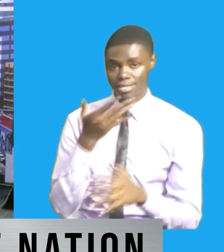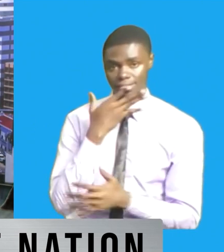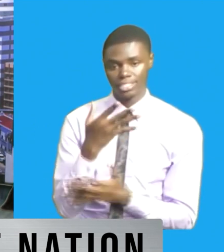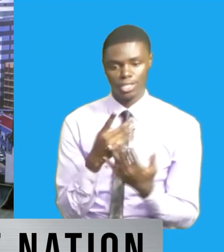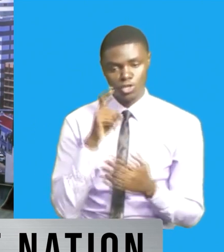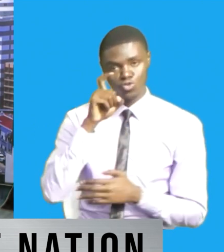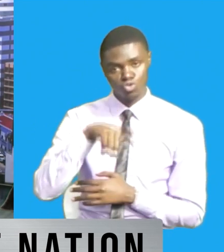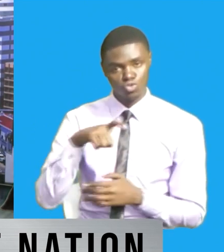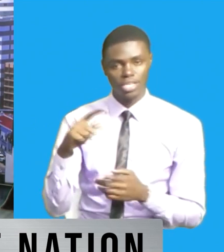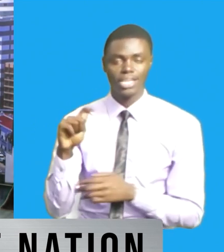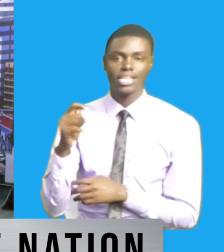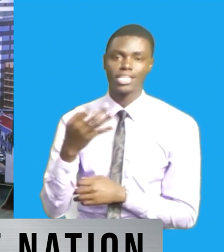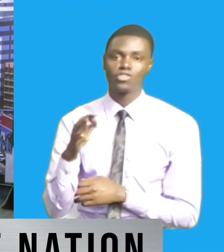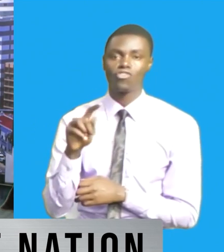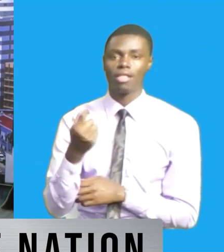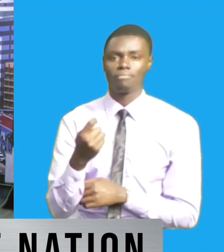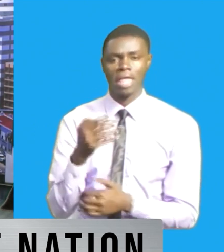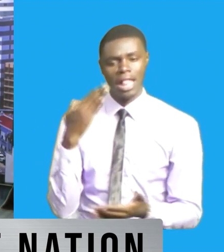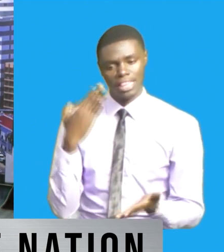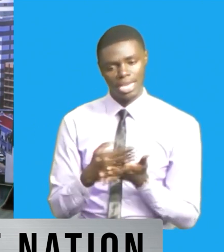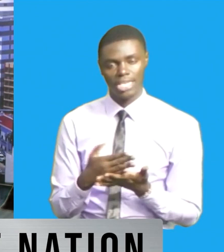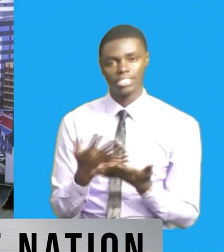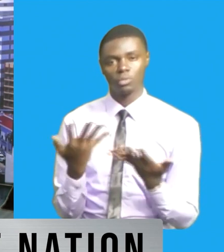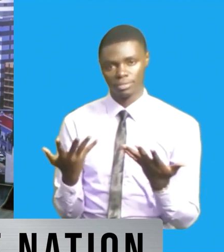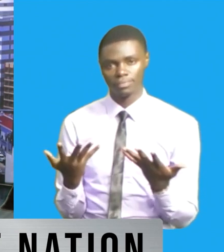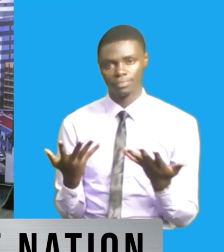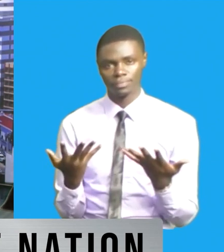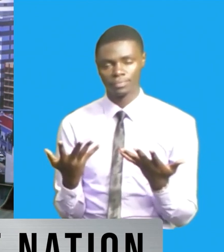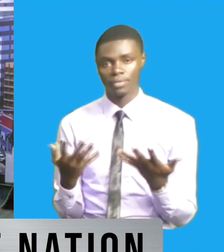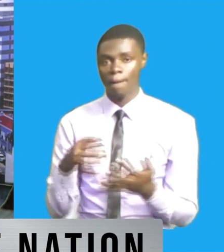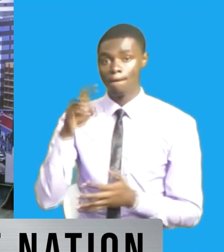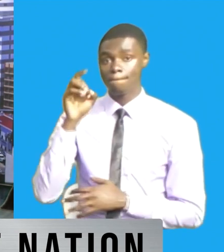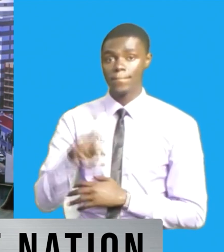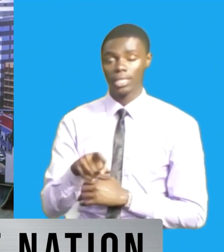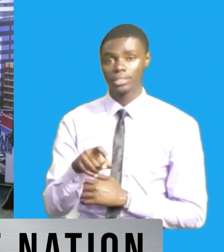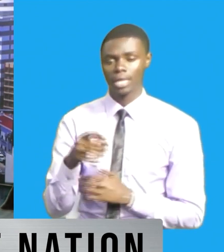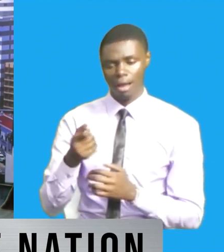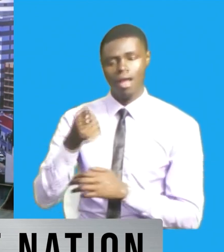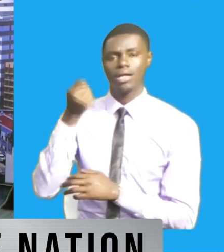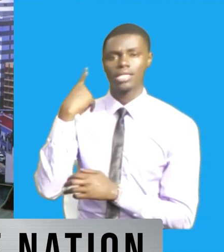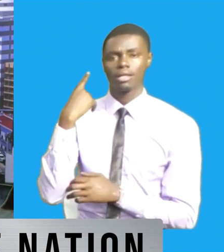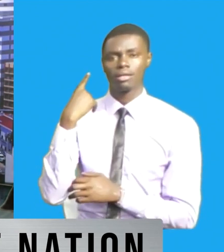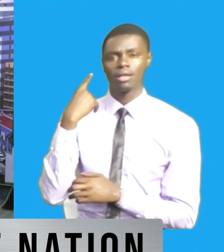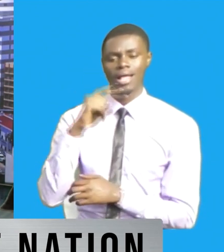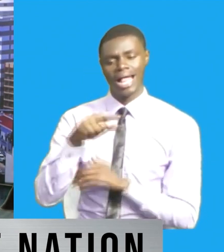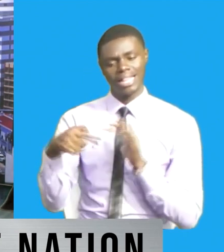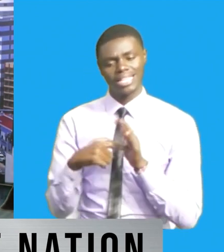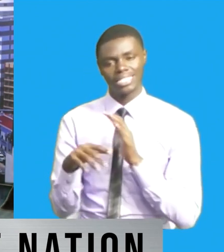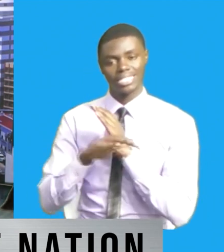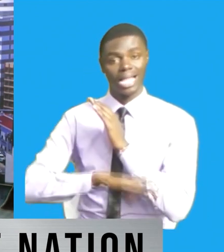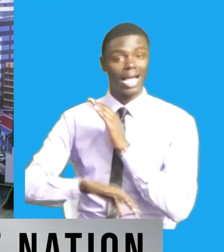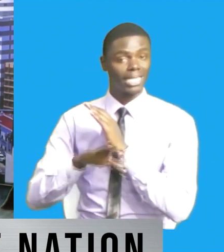needs of Kenyans. I think the reality of the fact is that we need to understand that this is a